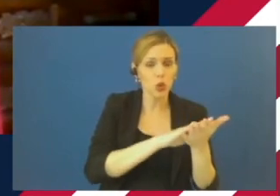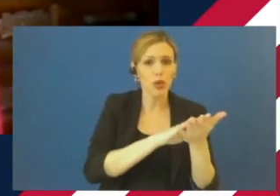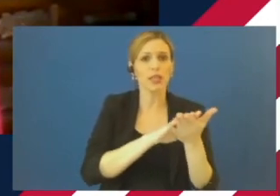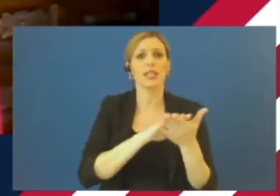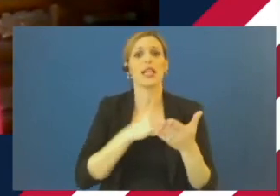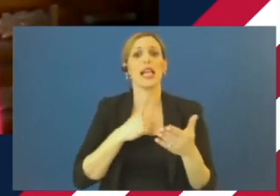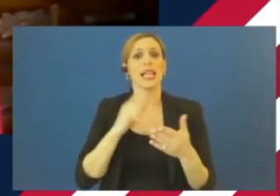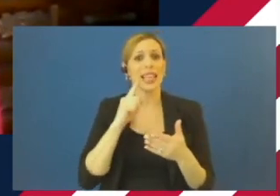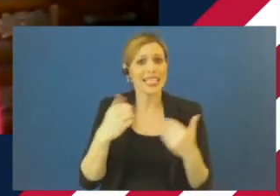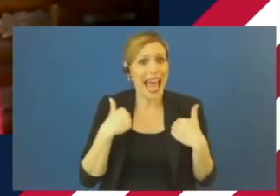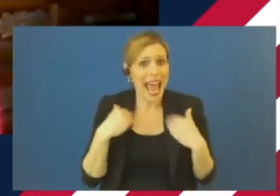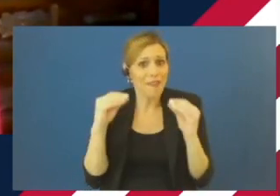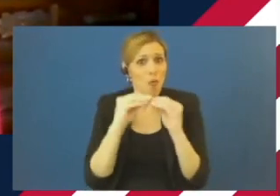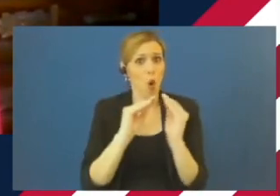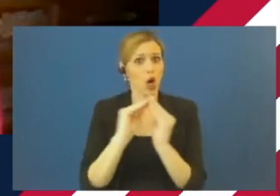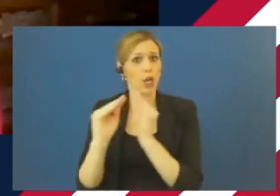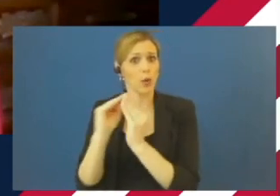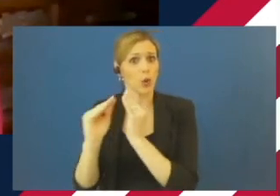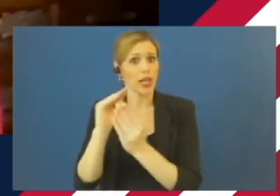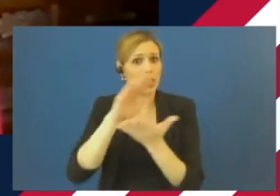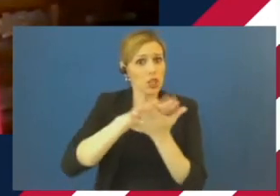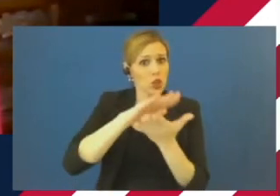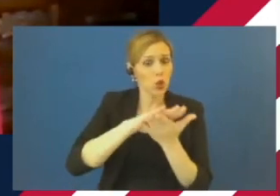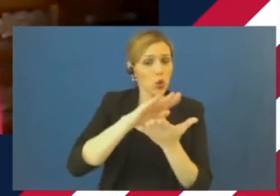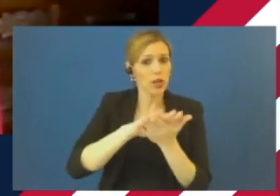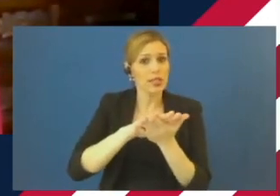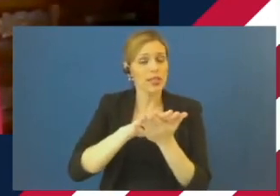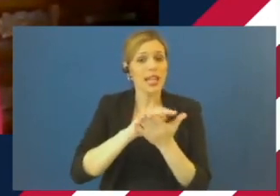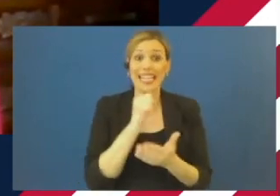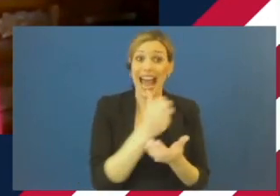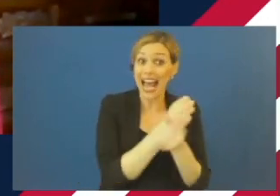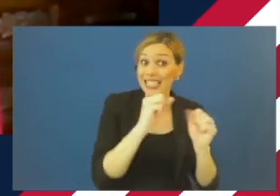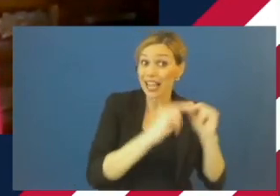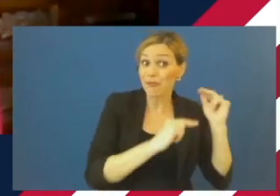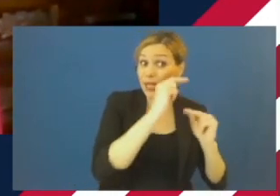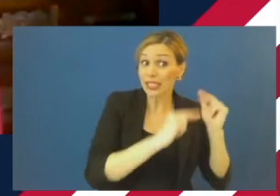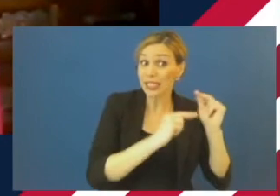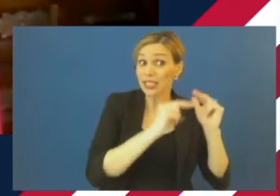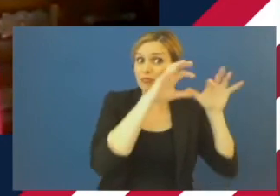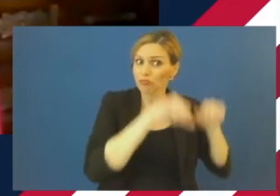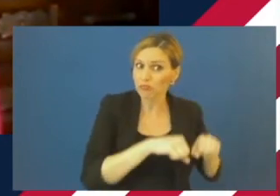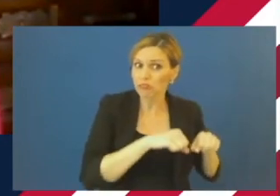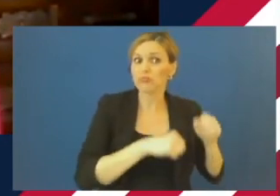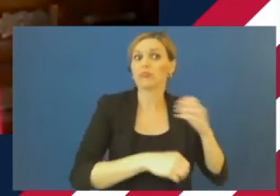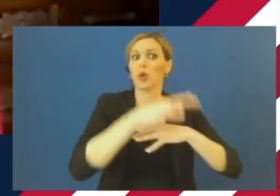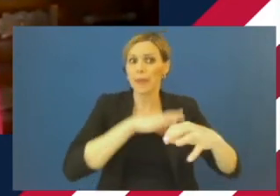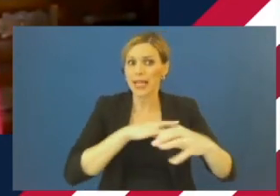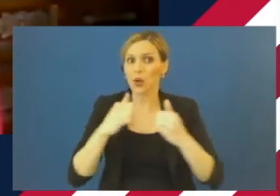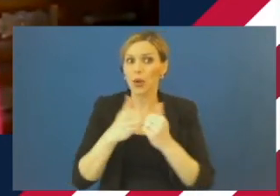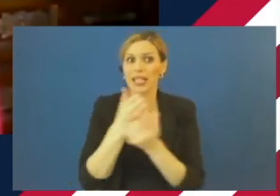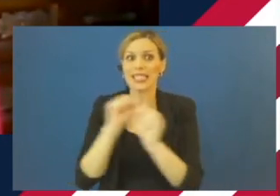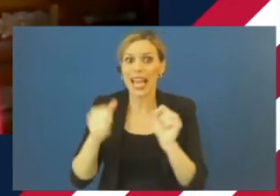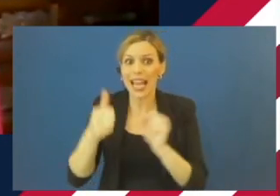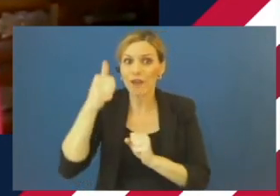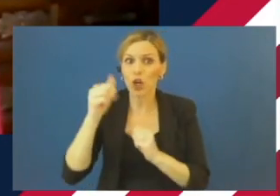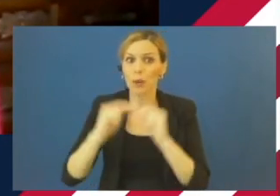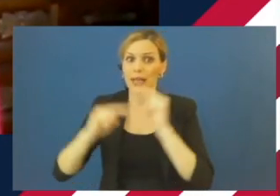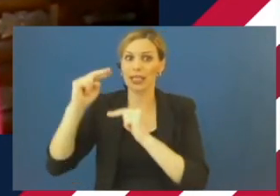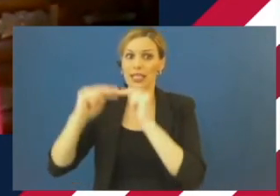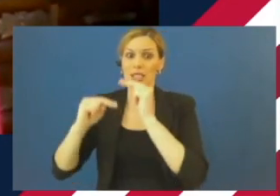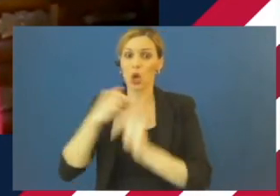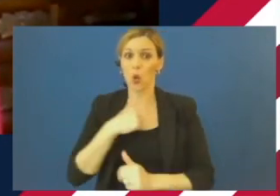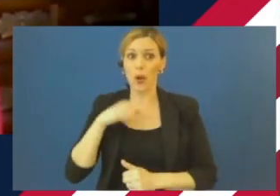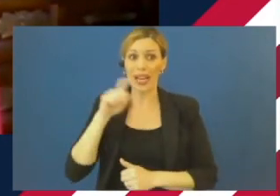schools, modernizing unsafe school buildings, expanding broadband access, and respecting all educators enough to provide professional